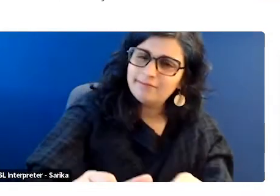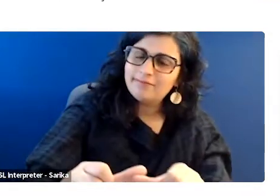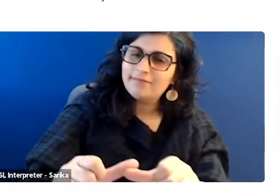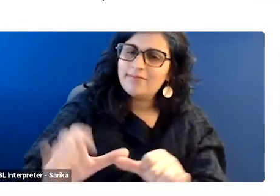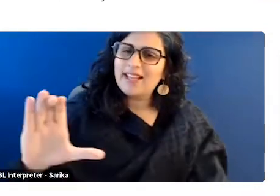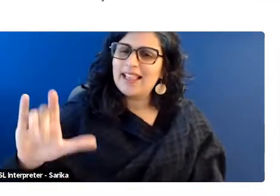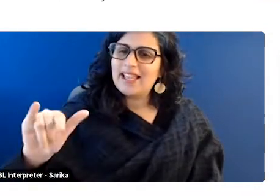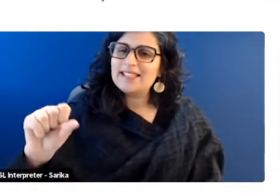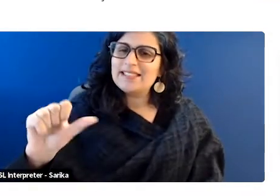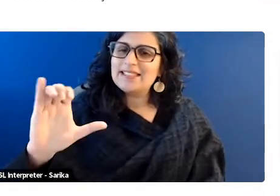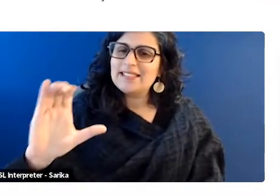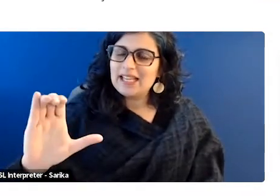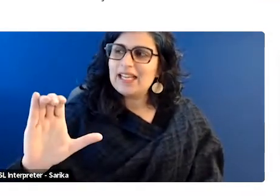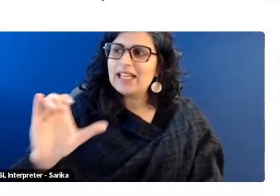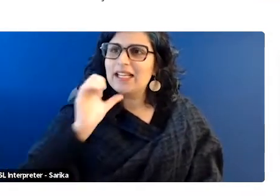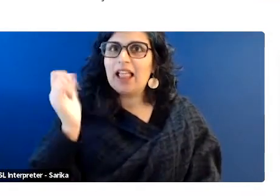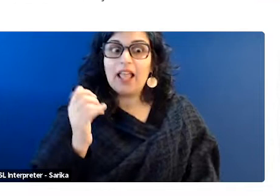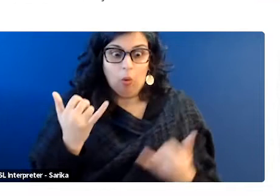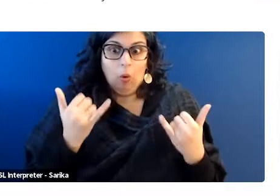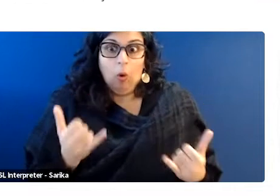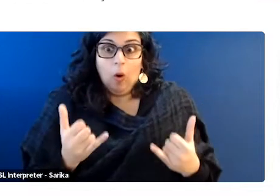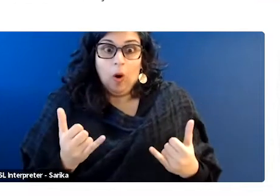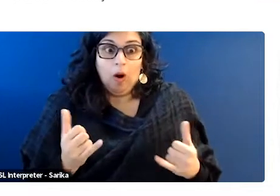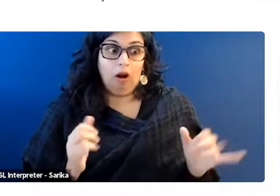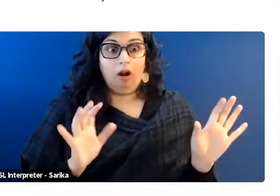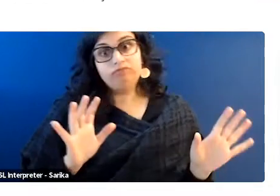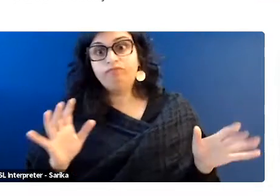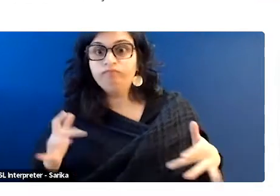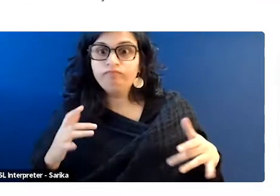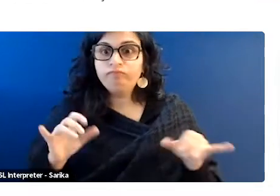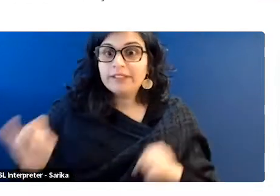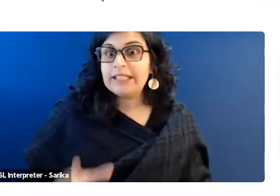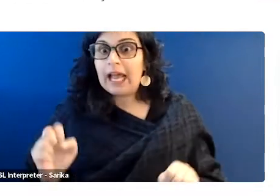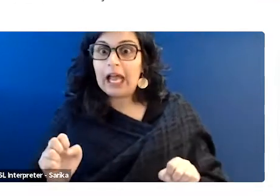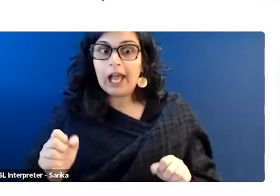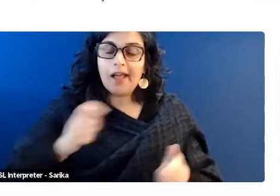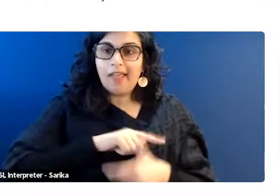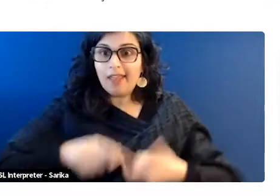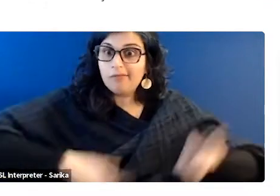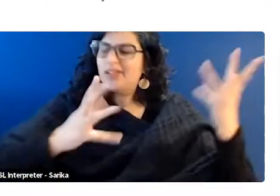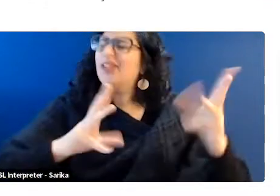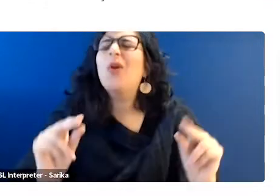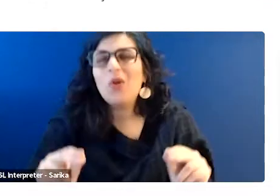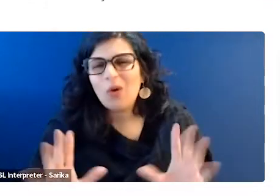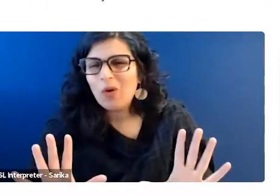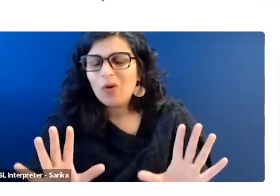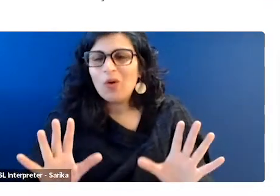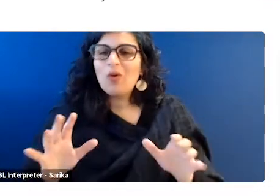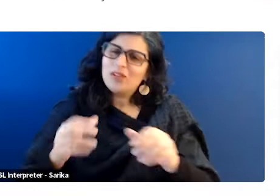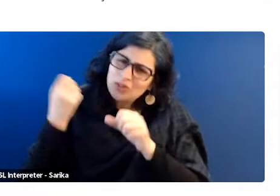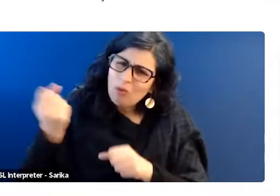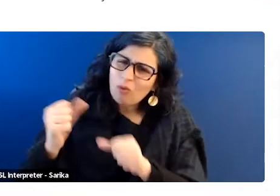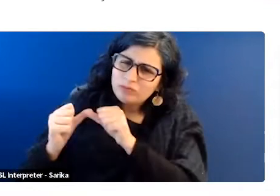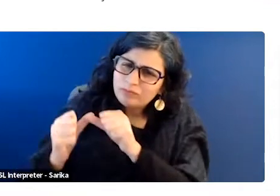classic, and I want people to cherish those and always hold on to them instead of just discarding them, or